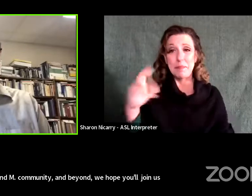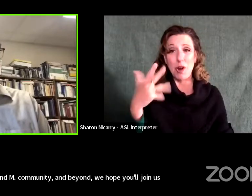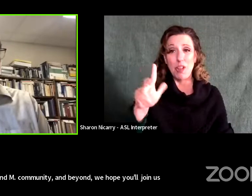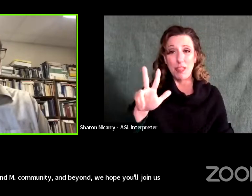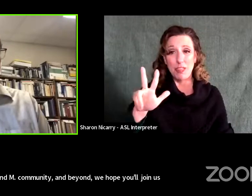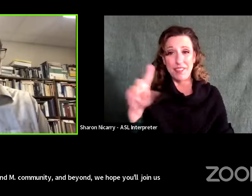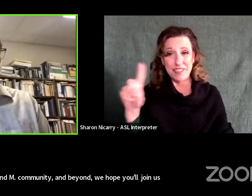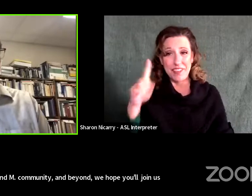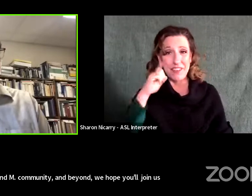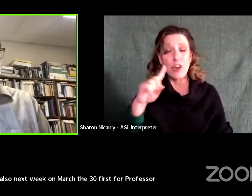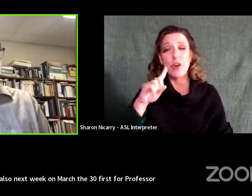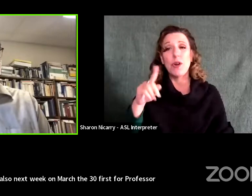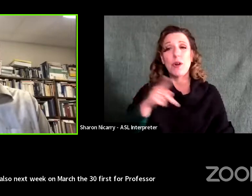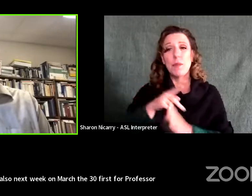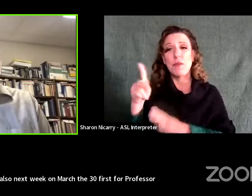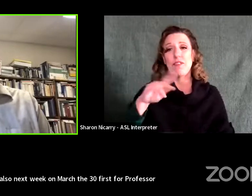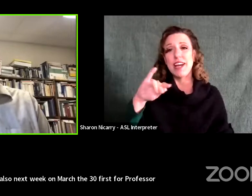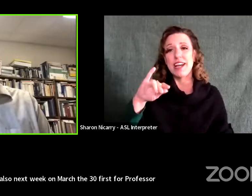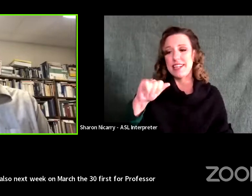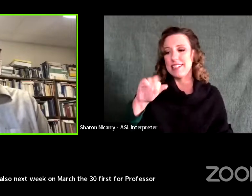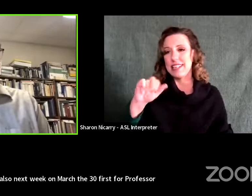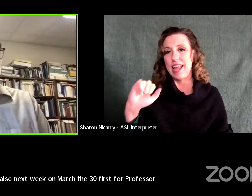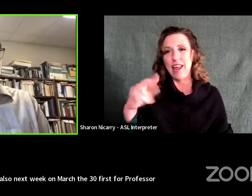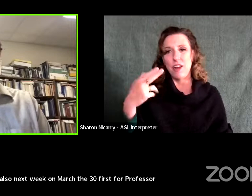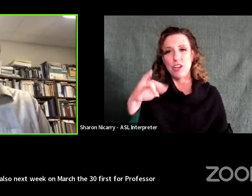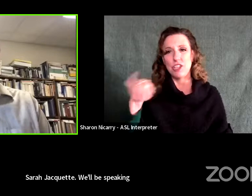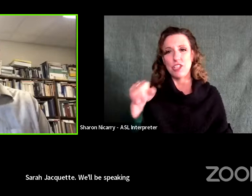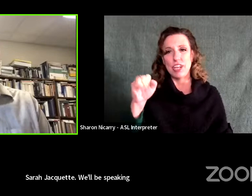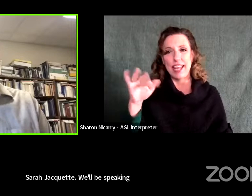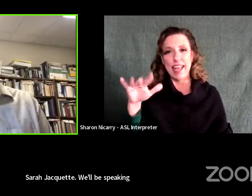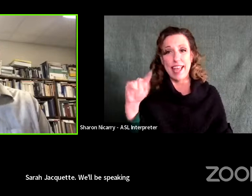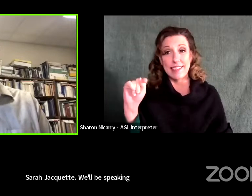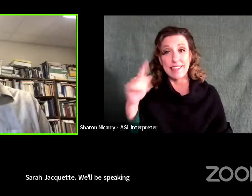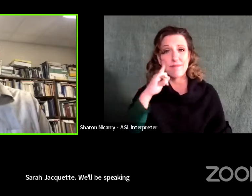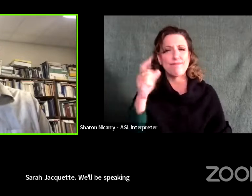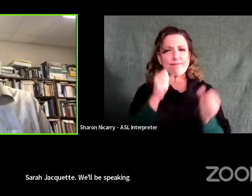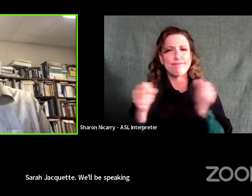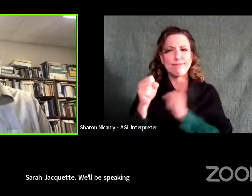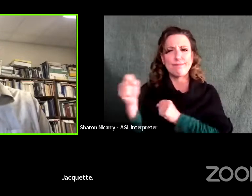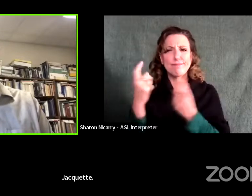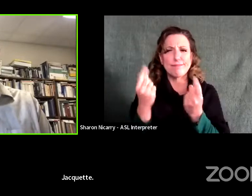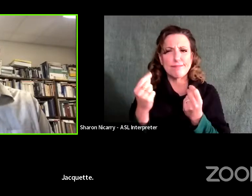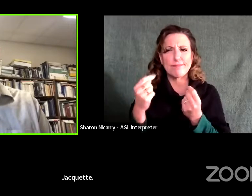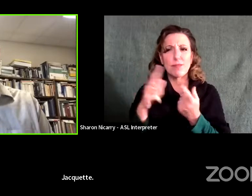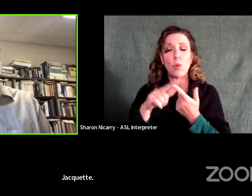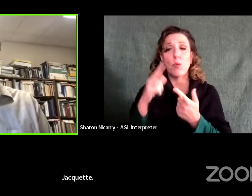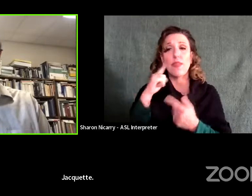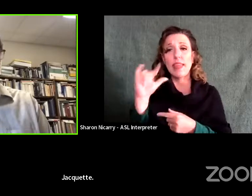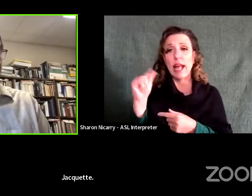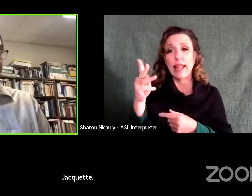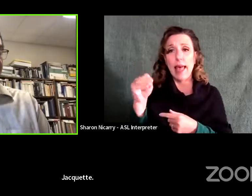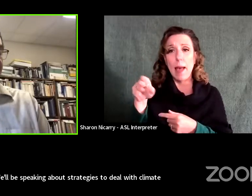Professor Sarah Jaquette, who will be speaking about strategies to deal with climate change anxiety.